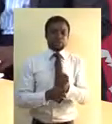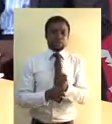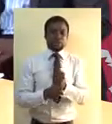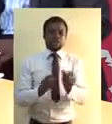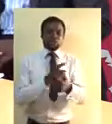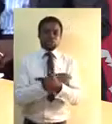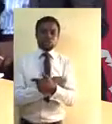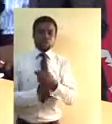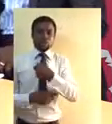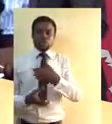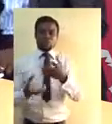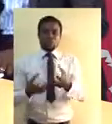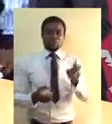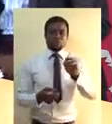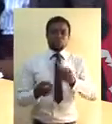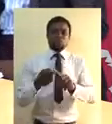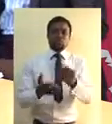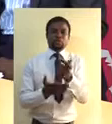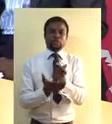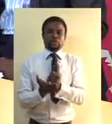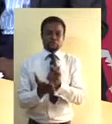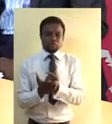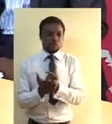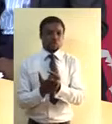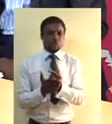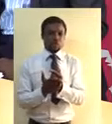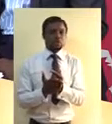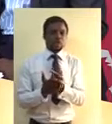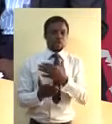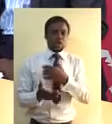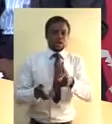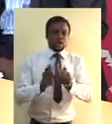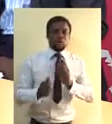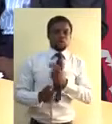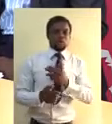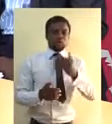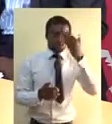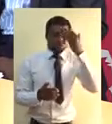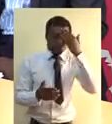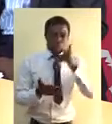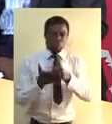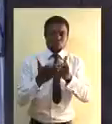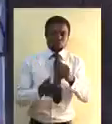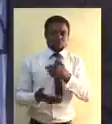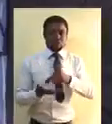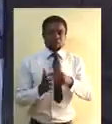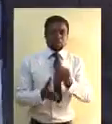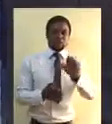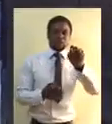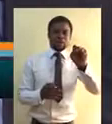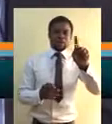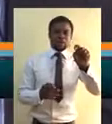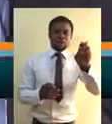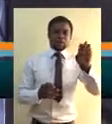Kudos. So today we want him to kind of discuss and let us know what exactly we mean by STEM. It's an acronym